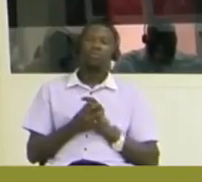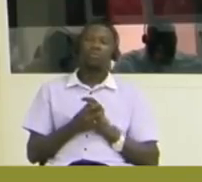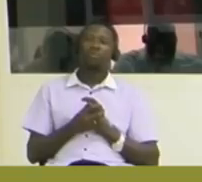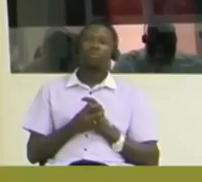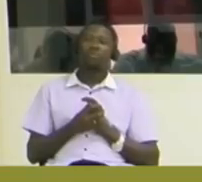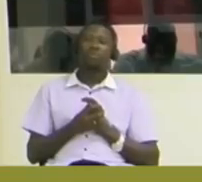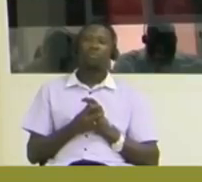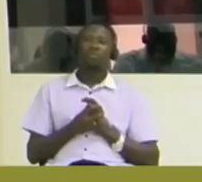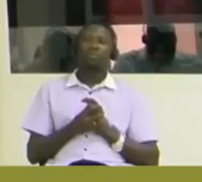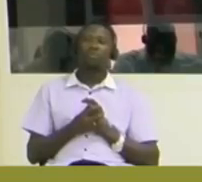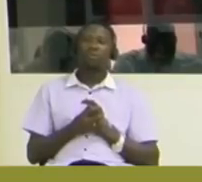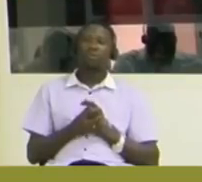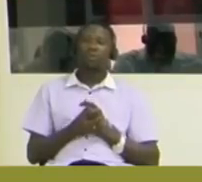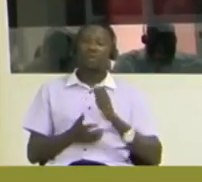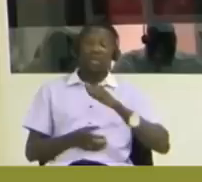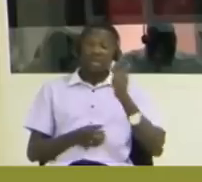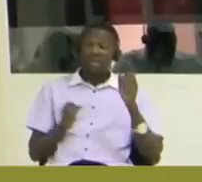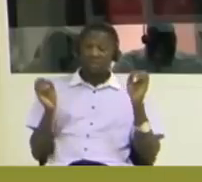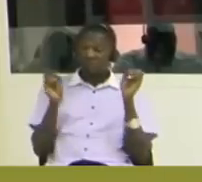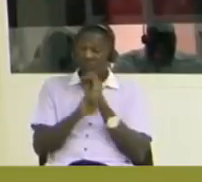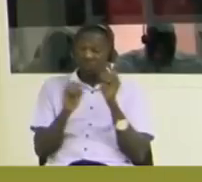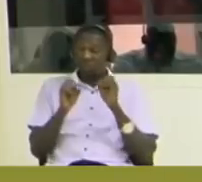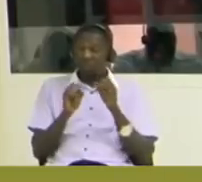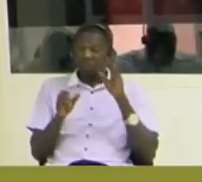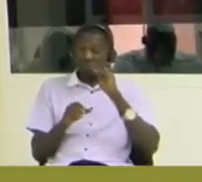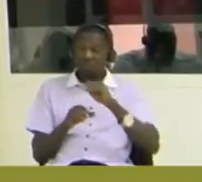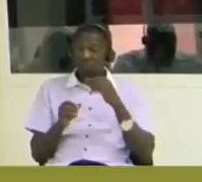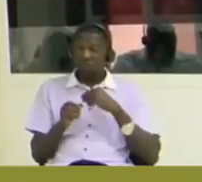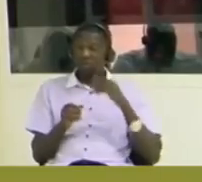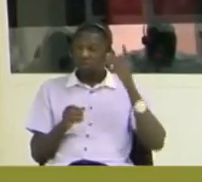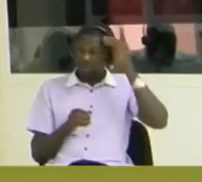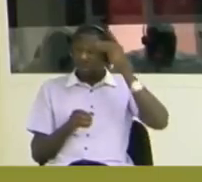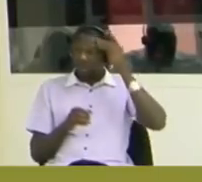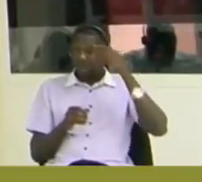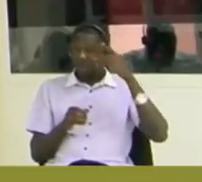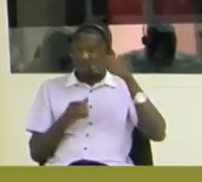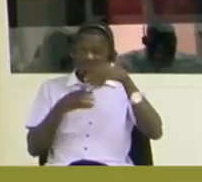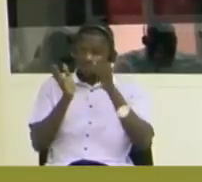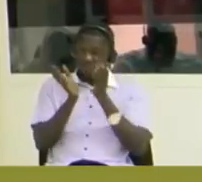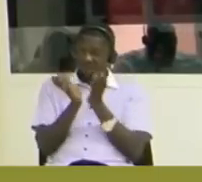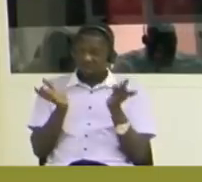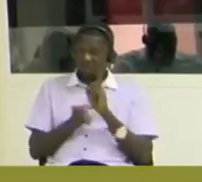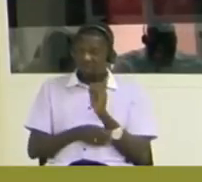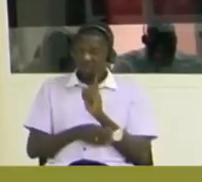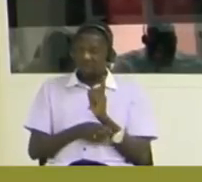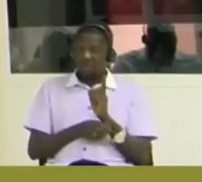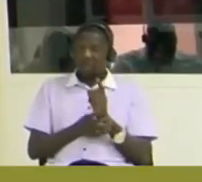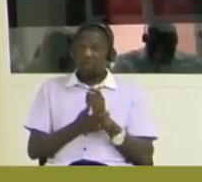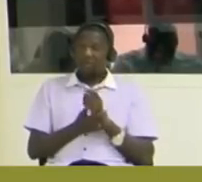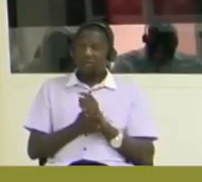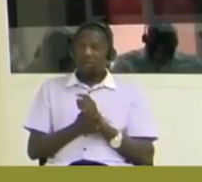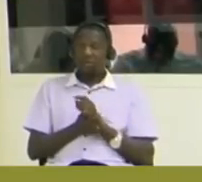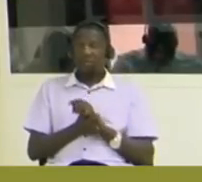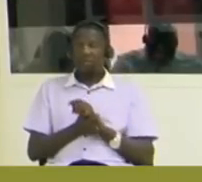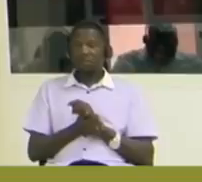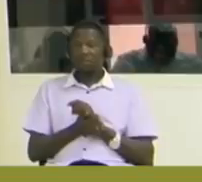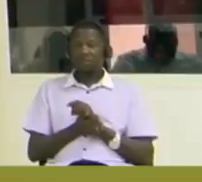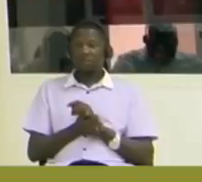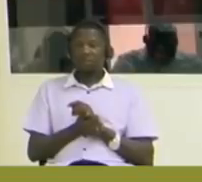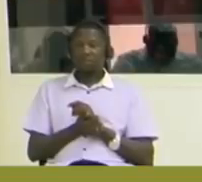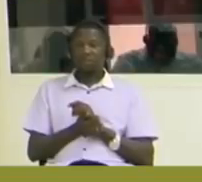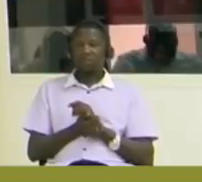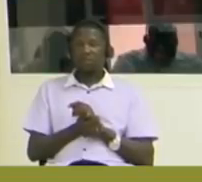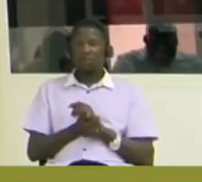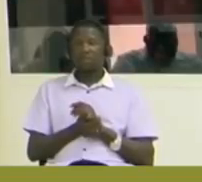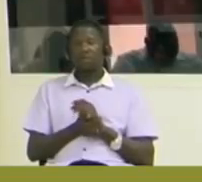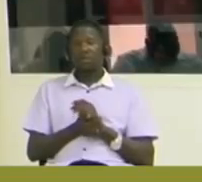And it has nothing to do with party politics, if isn't that the case? Well, you see,